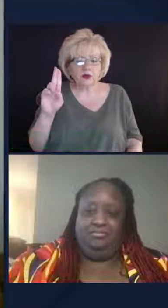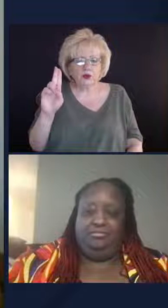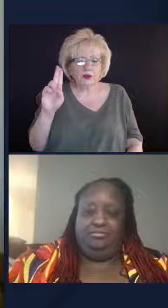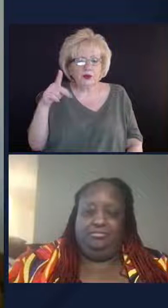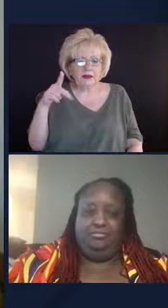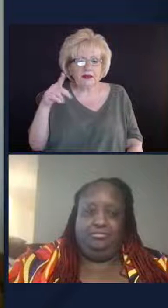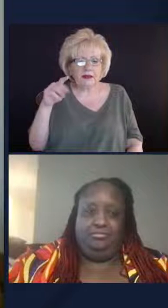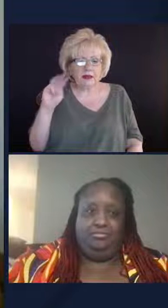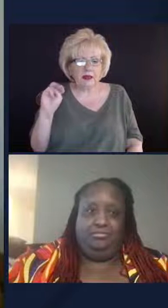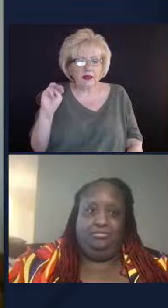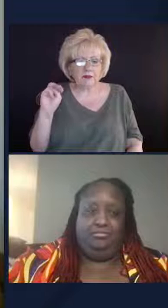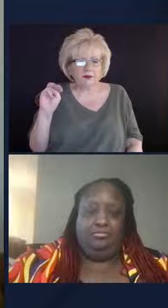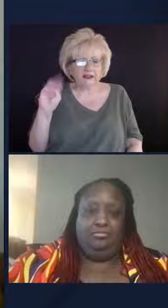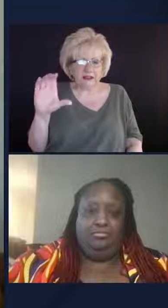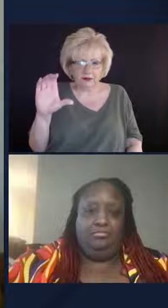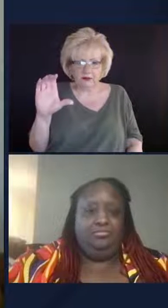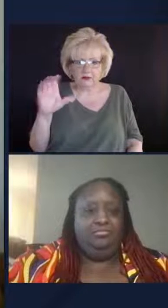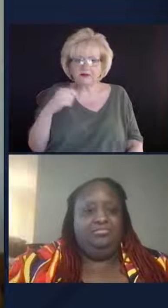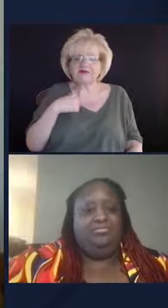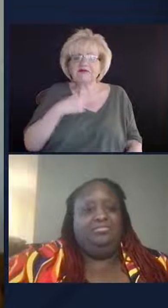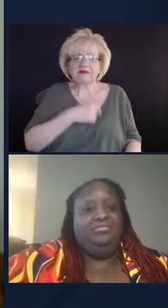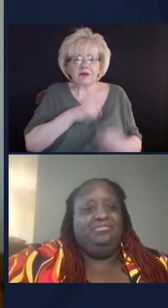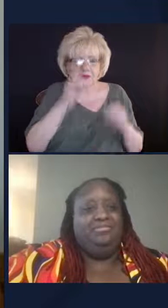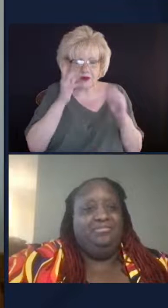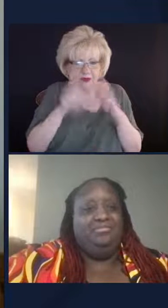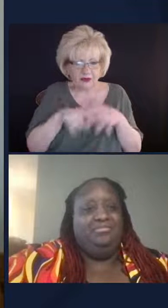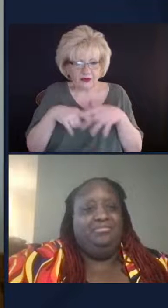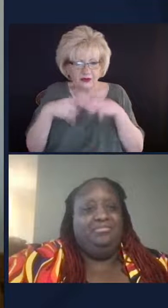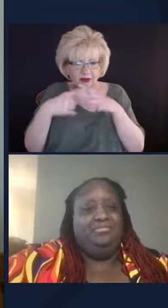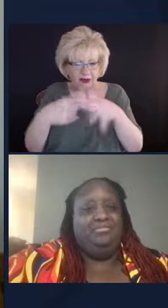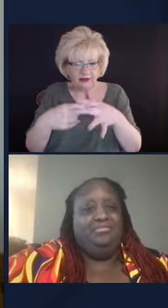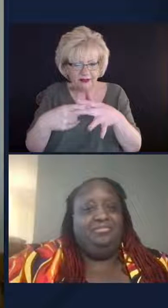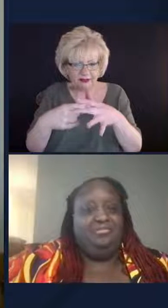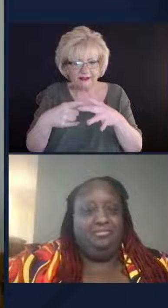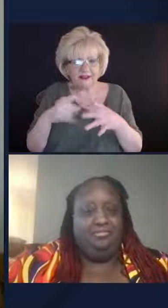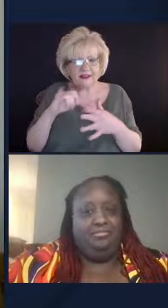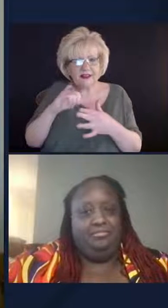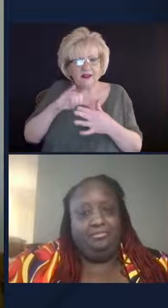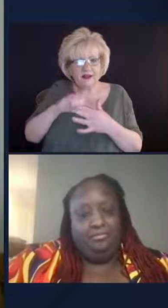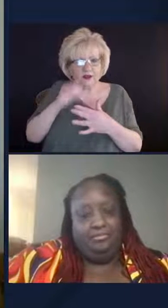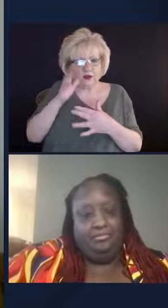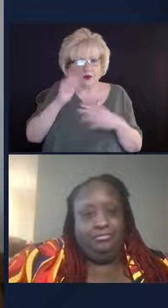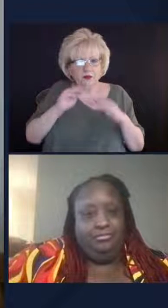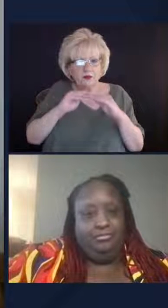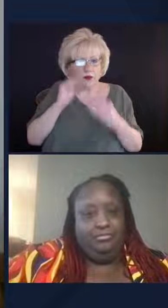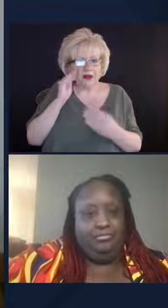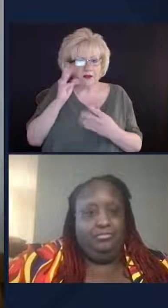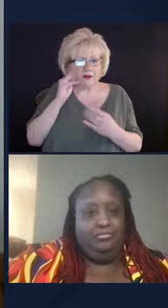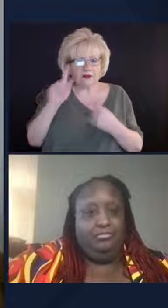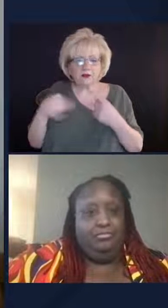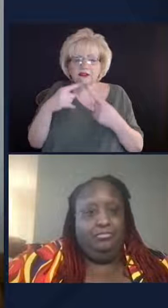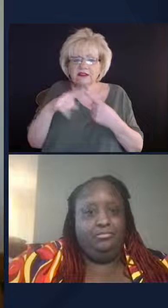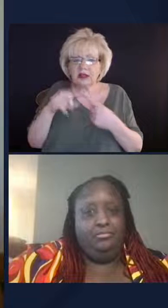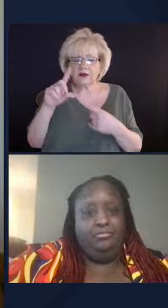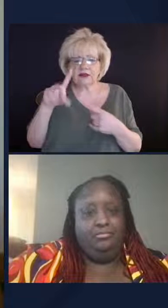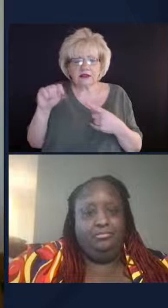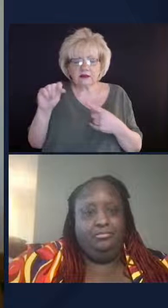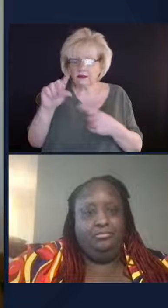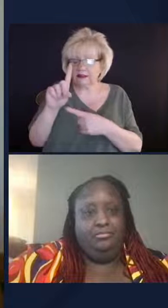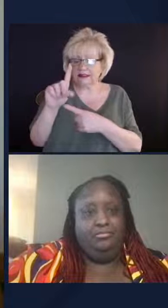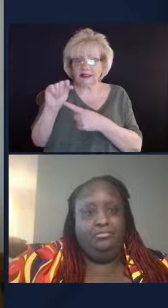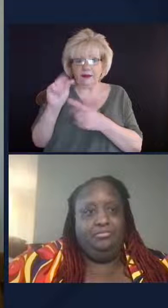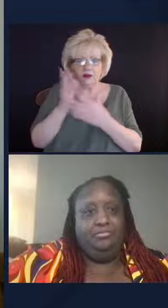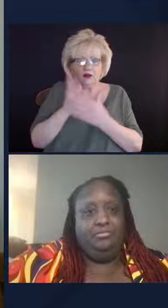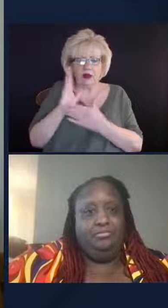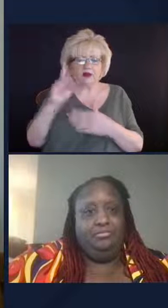We are going to kick this off. This is who we're going to be speaking to today. Find out more information about Disability Rights Pennsylvania